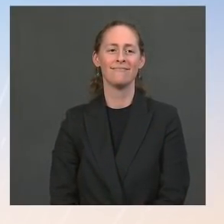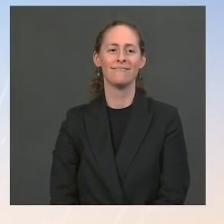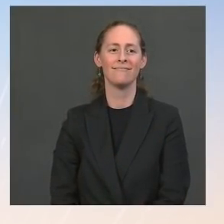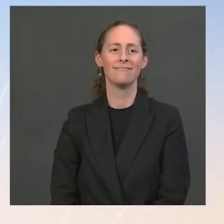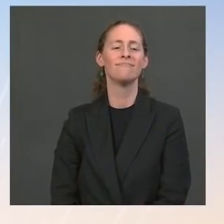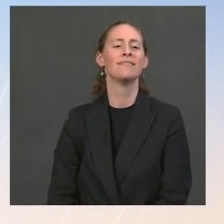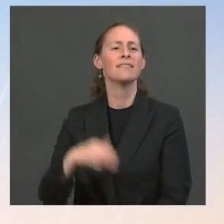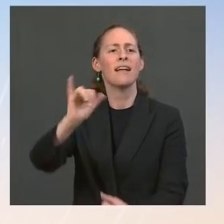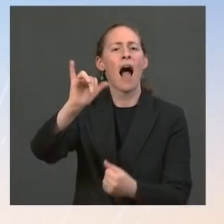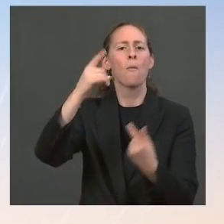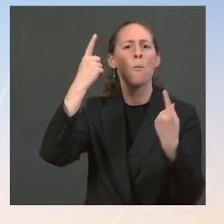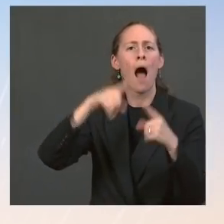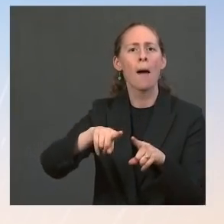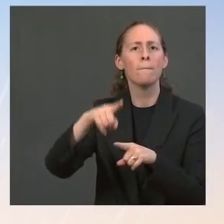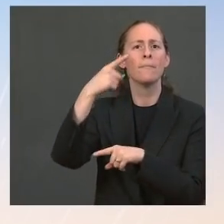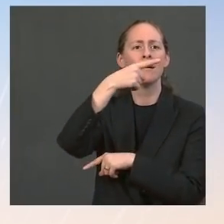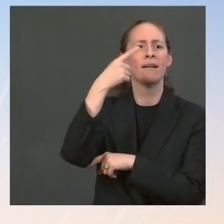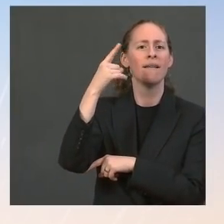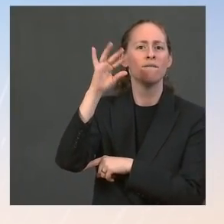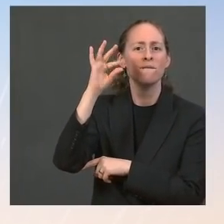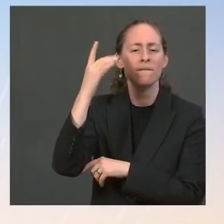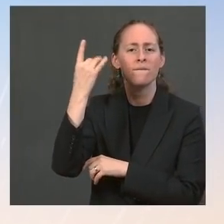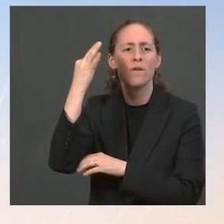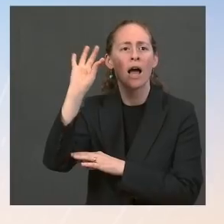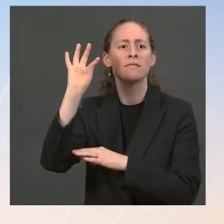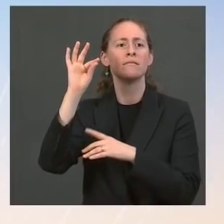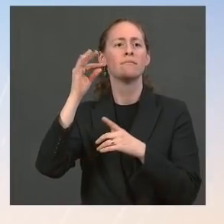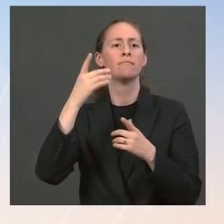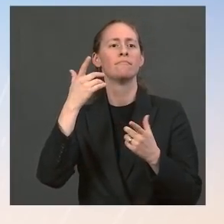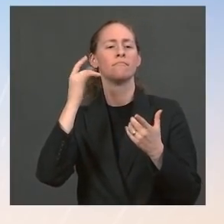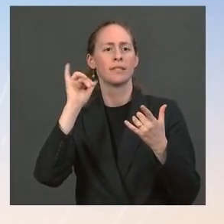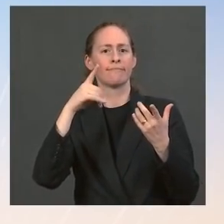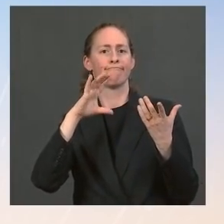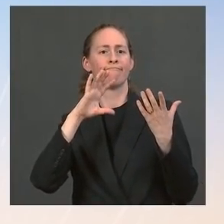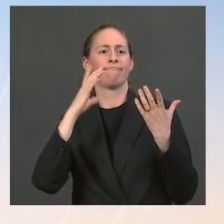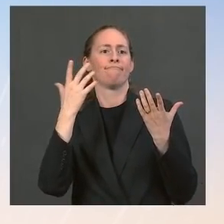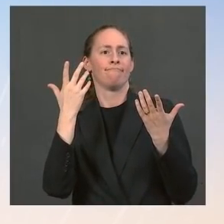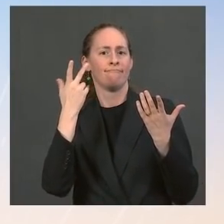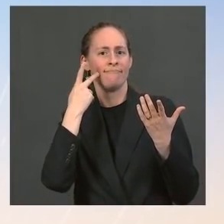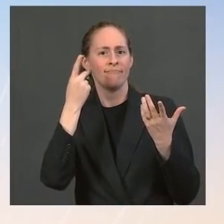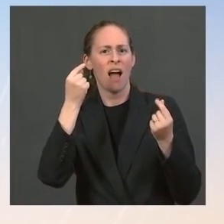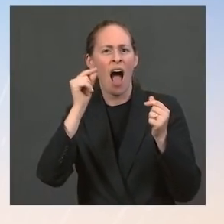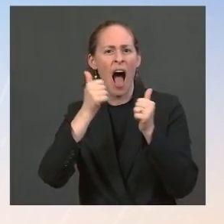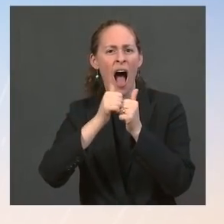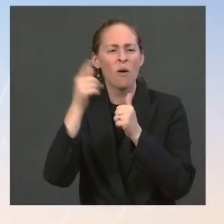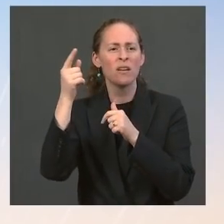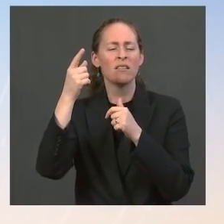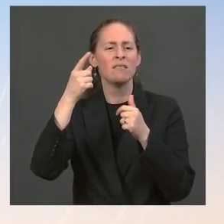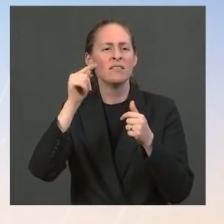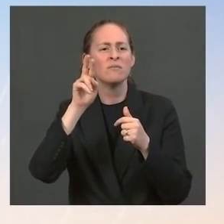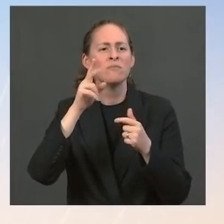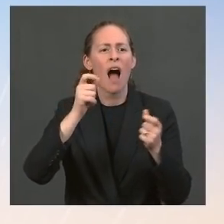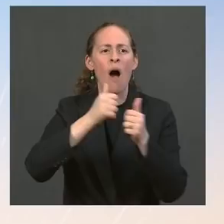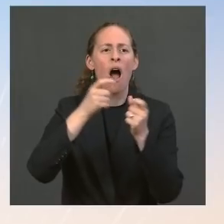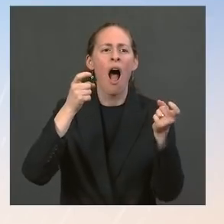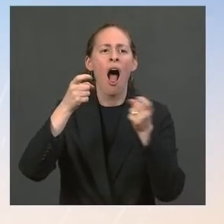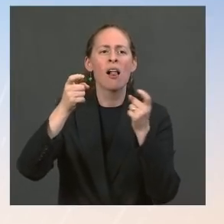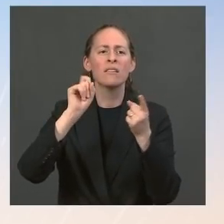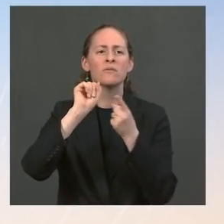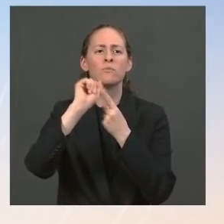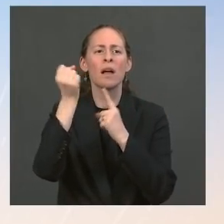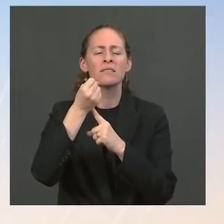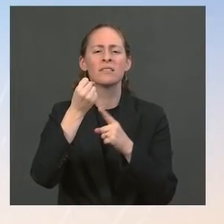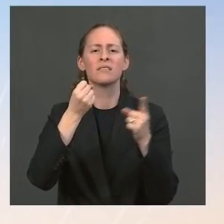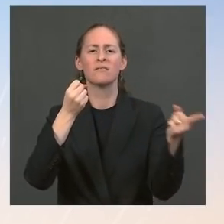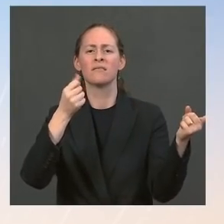French foreign minister compared him to Trump in terms of how he handled the AUKUS negotiations. So, look, I